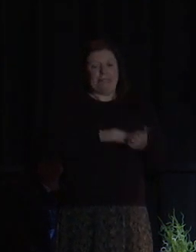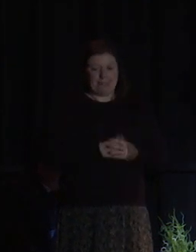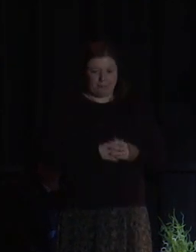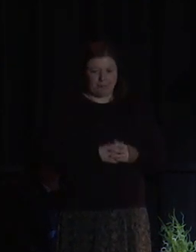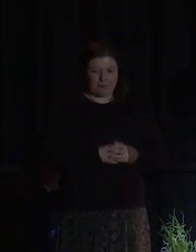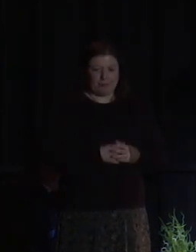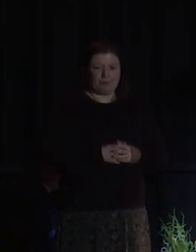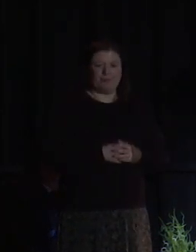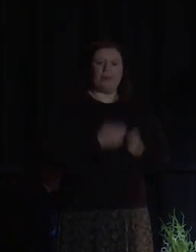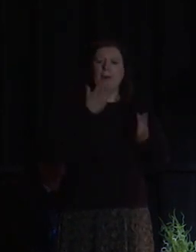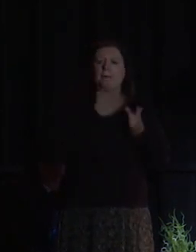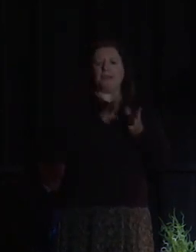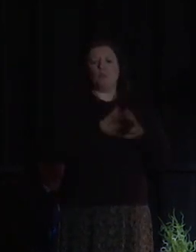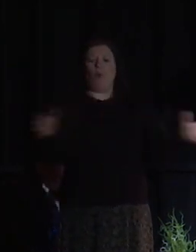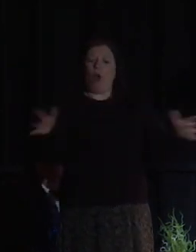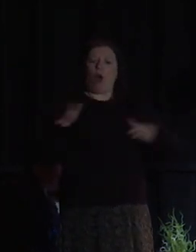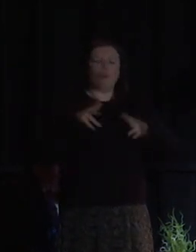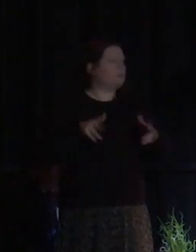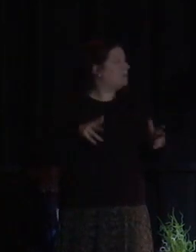scale outdoor piece.